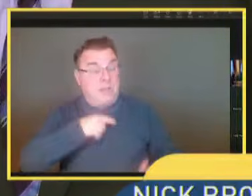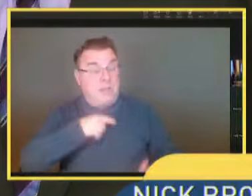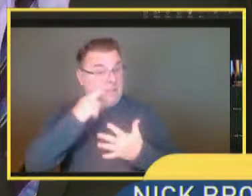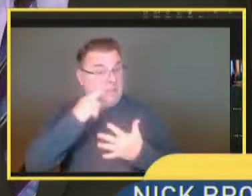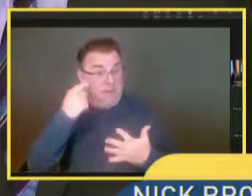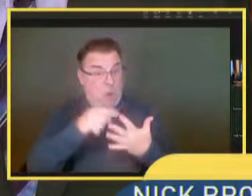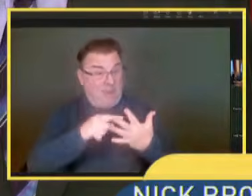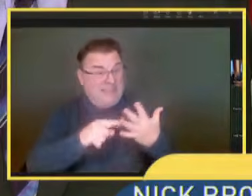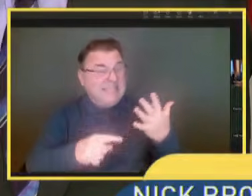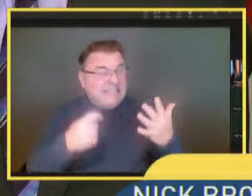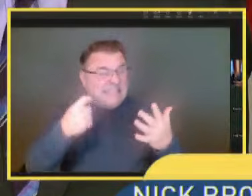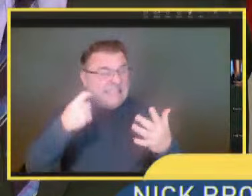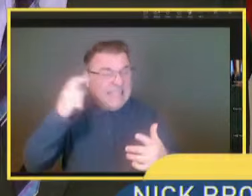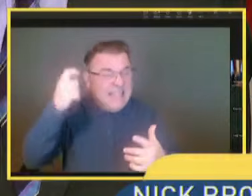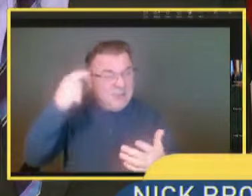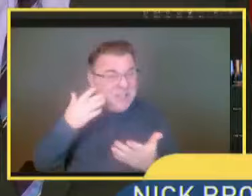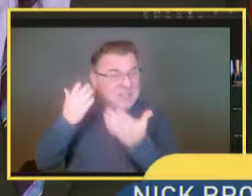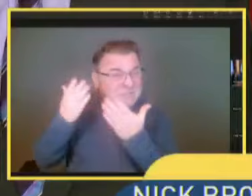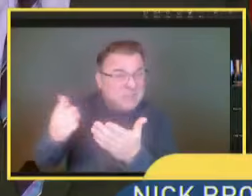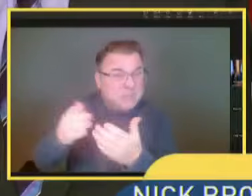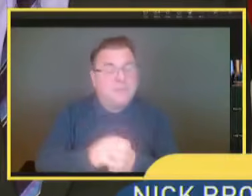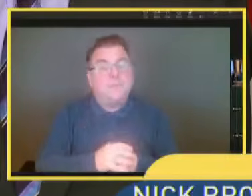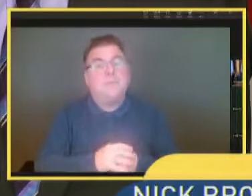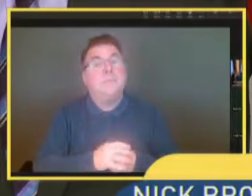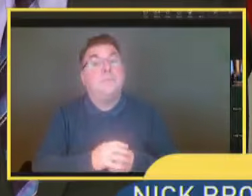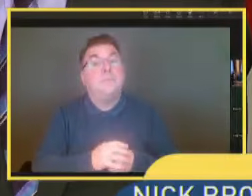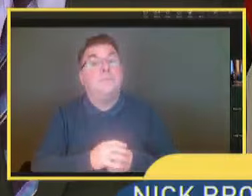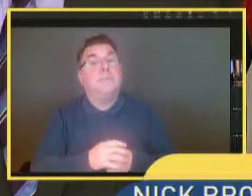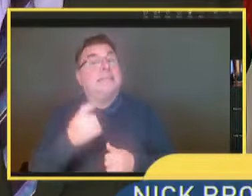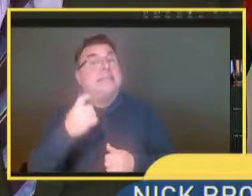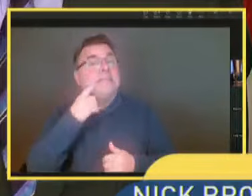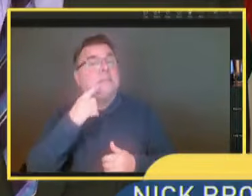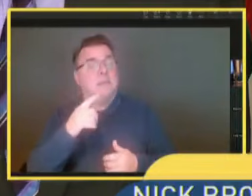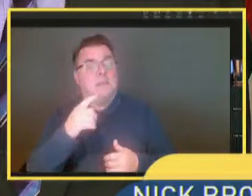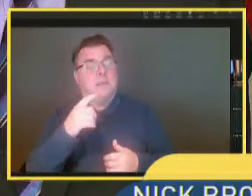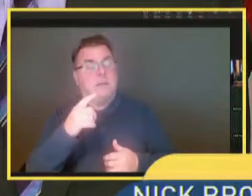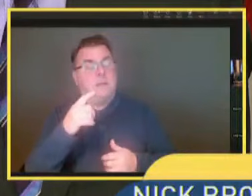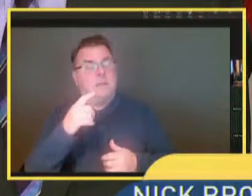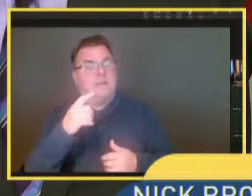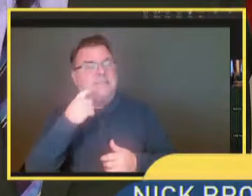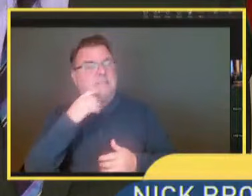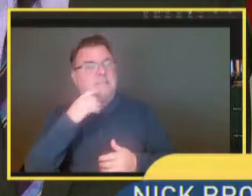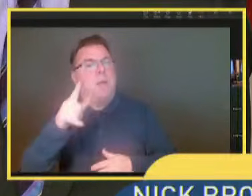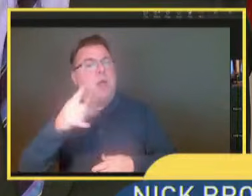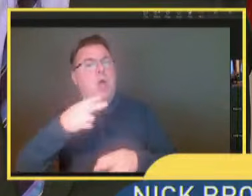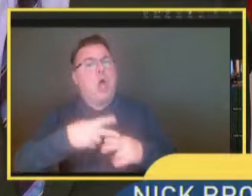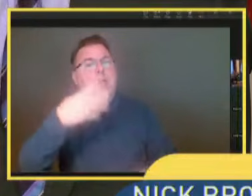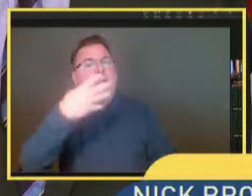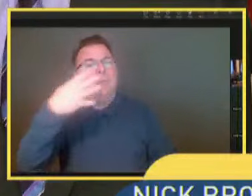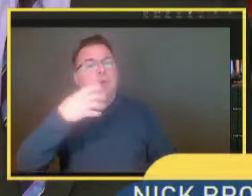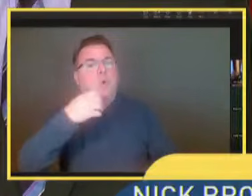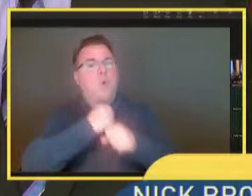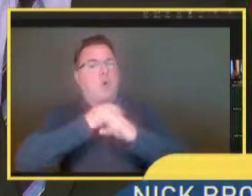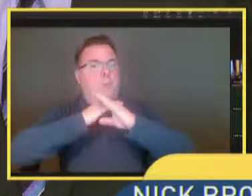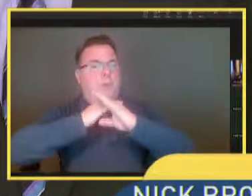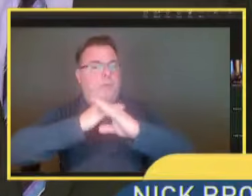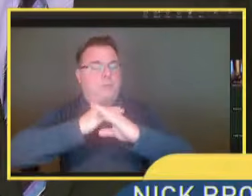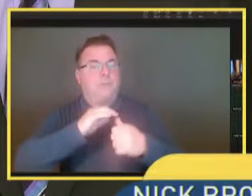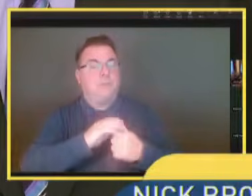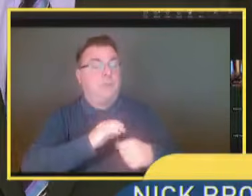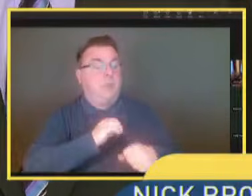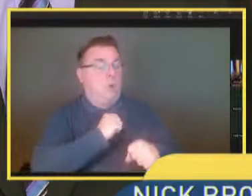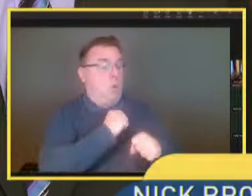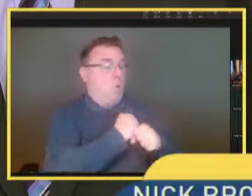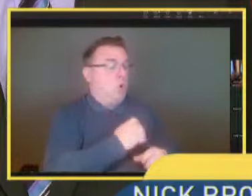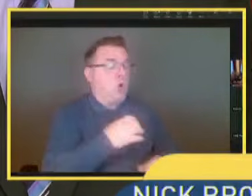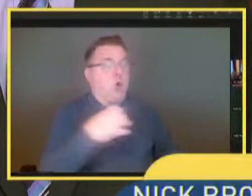mentioned. I'm particularly mindful of our legislation, the Immigrant Worker Protection Act, which will put workers on equal ground with their employers and